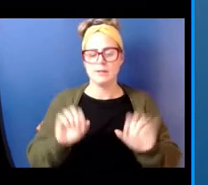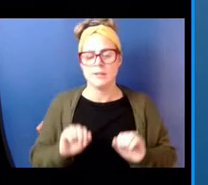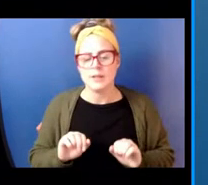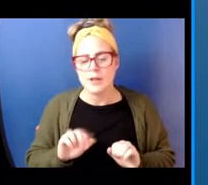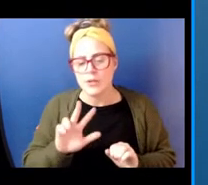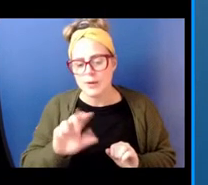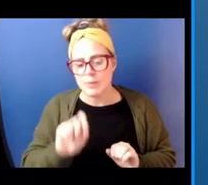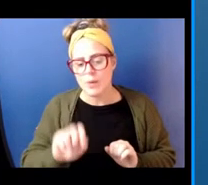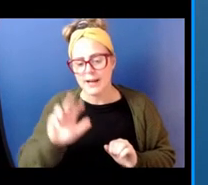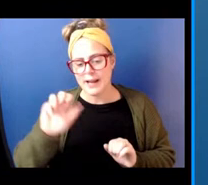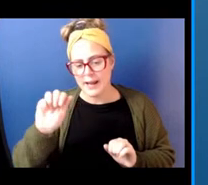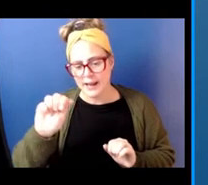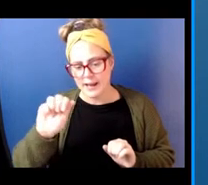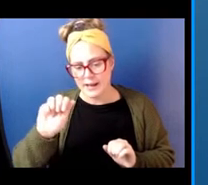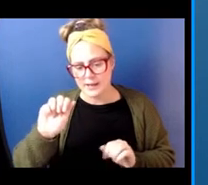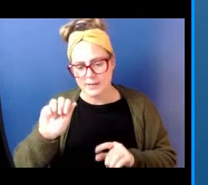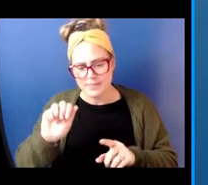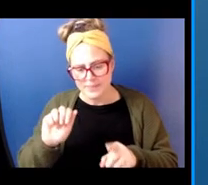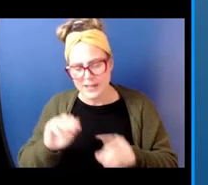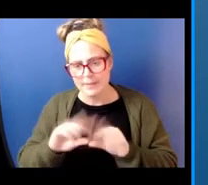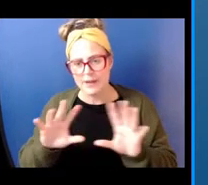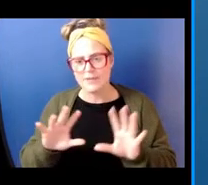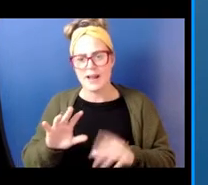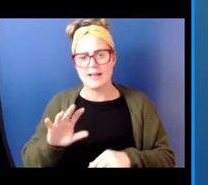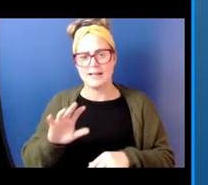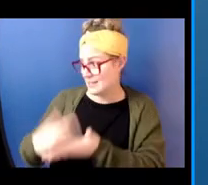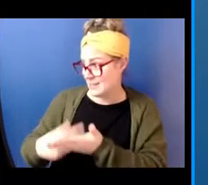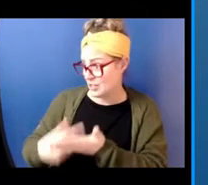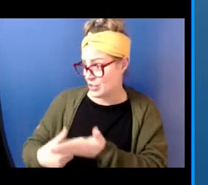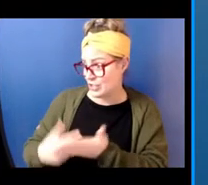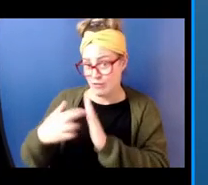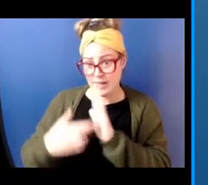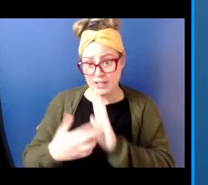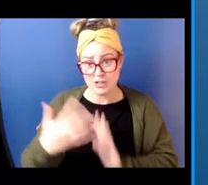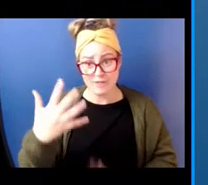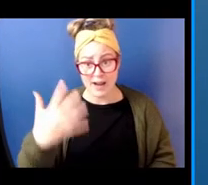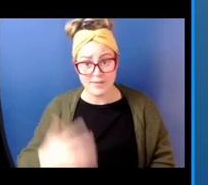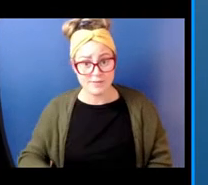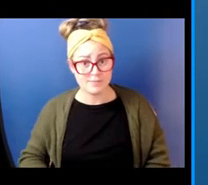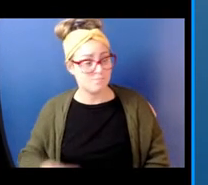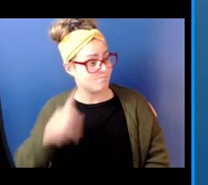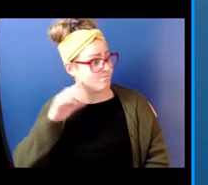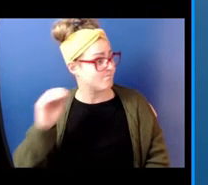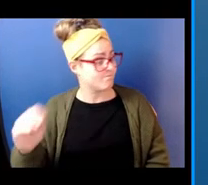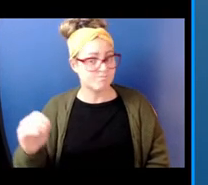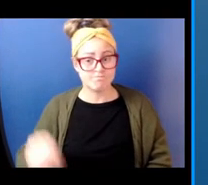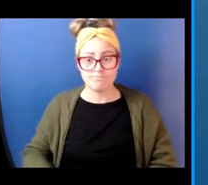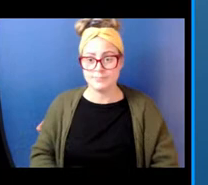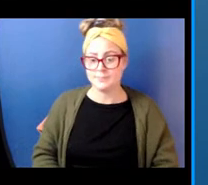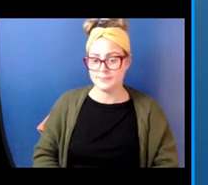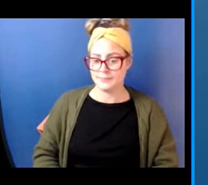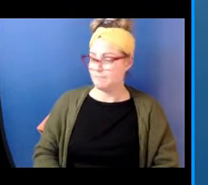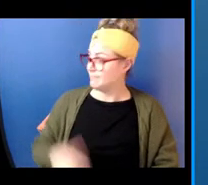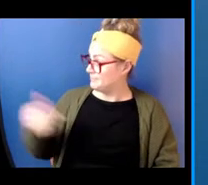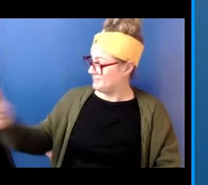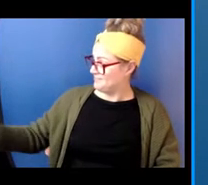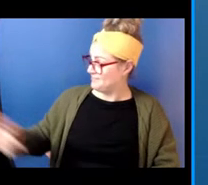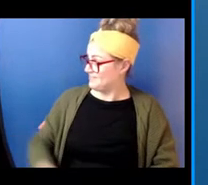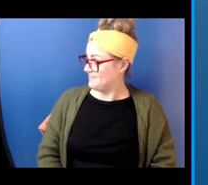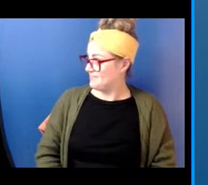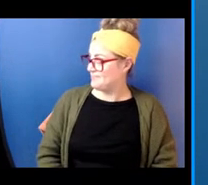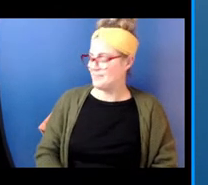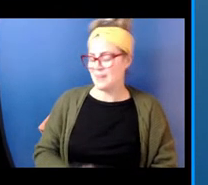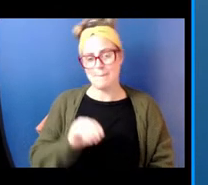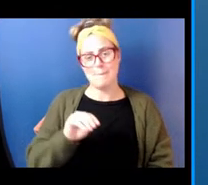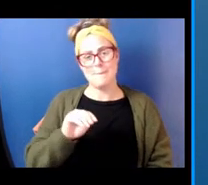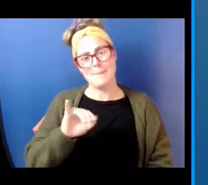clarified that the election reference is the general election hearing none back to you mignon